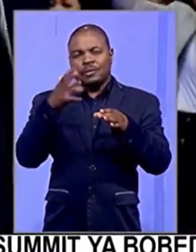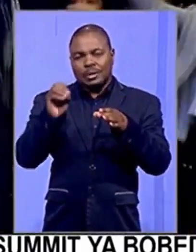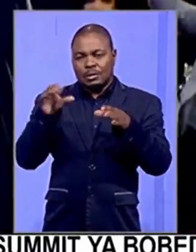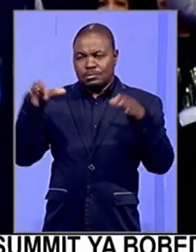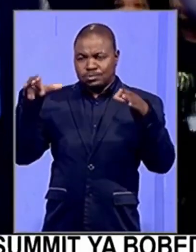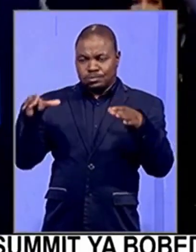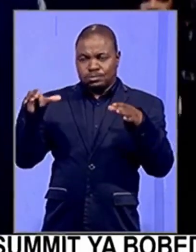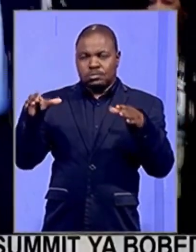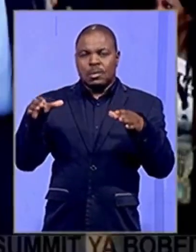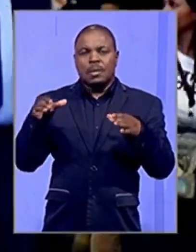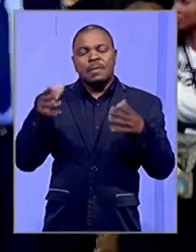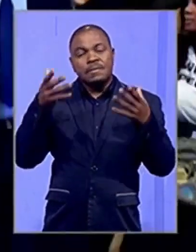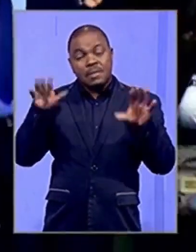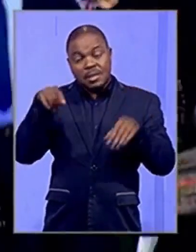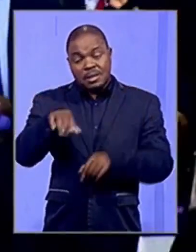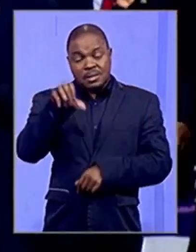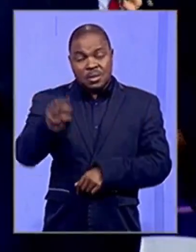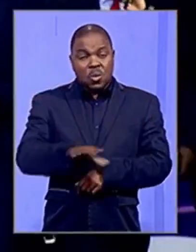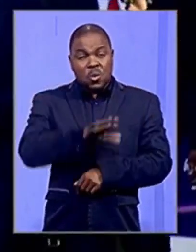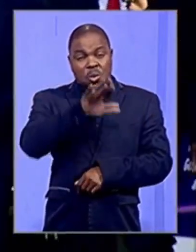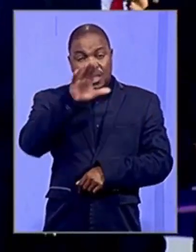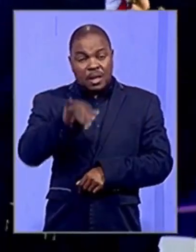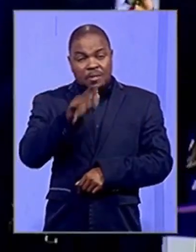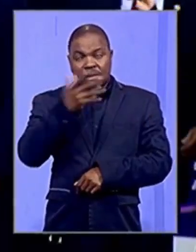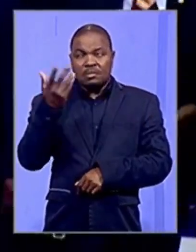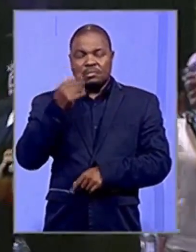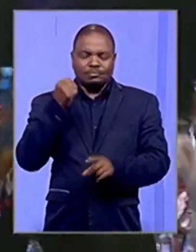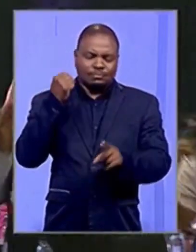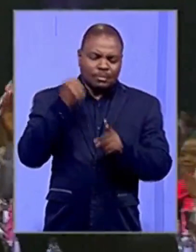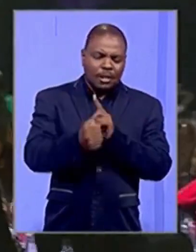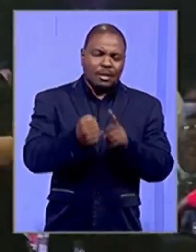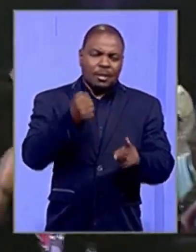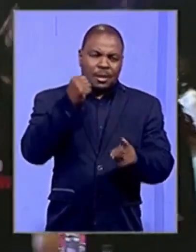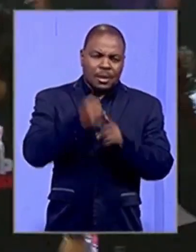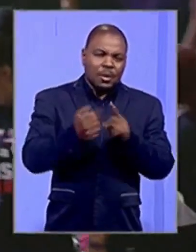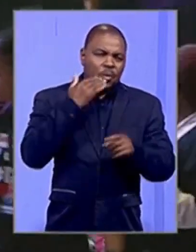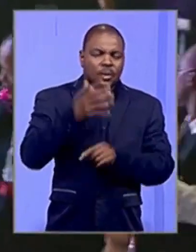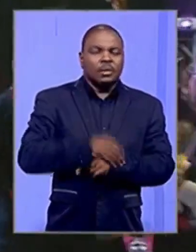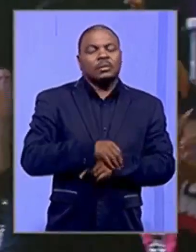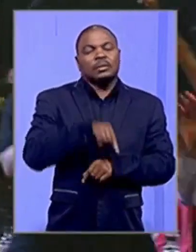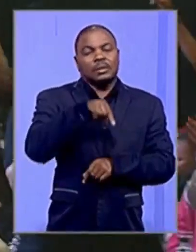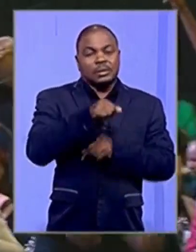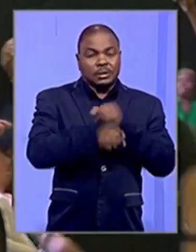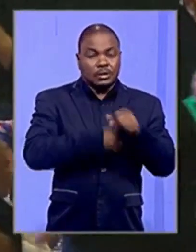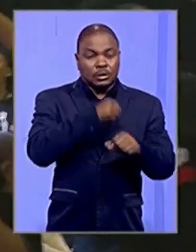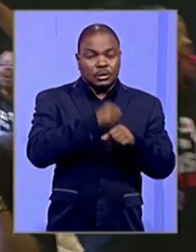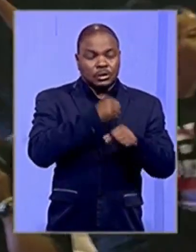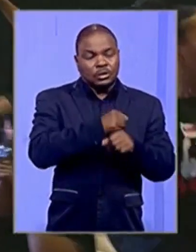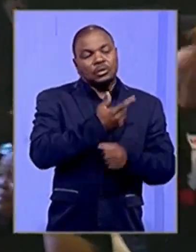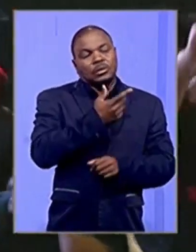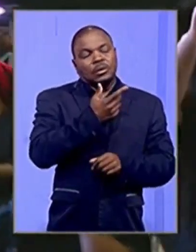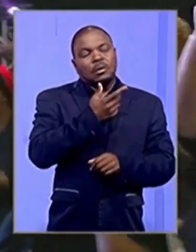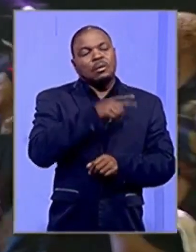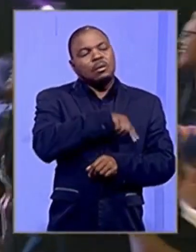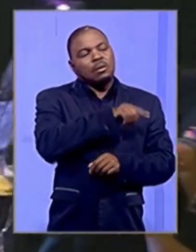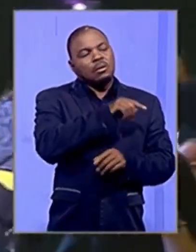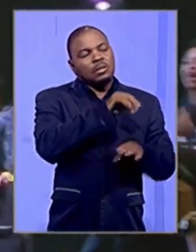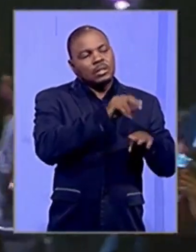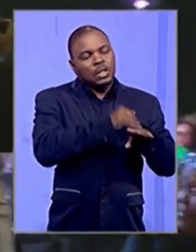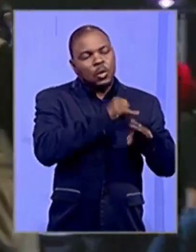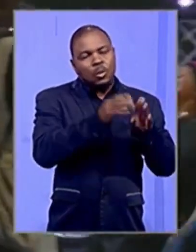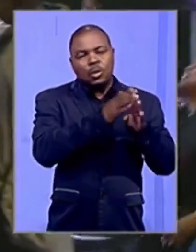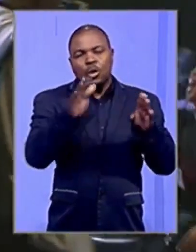250 bao ba bolailwe mo Afrika Borwa go simolola ka Moranang go fitla ka Sete bosigo monongwaga. Jaaka dipolao di